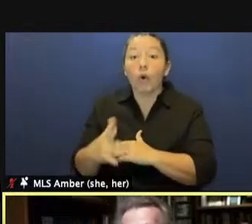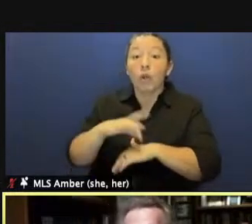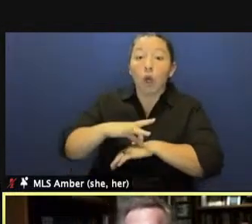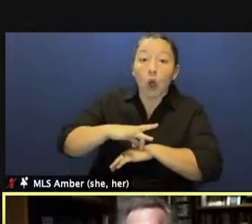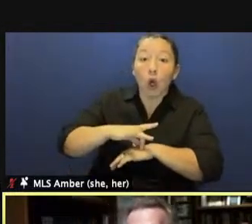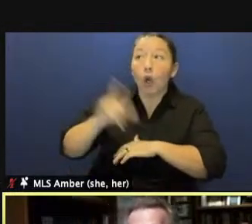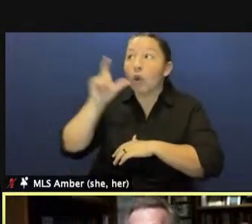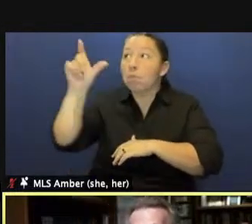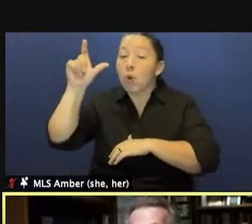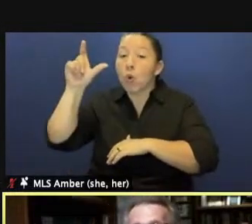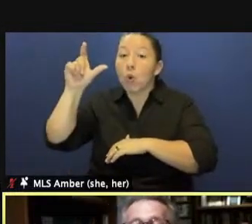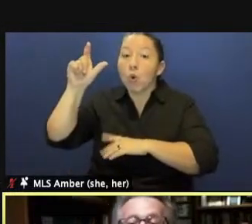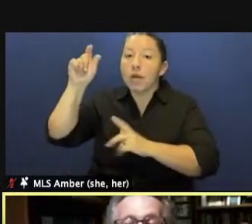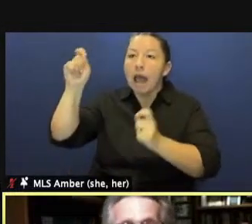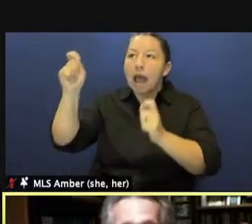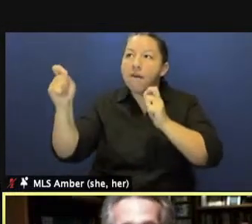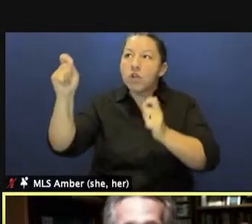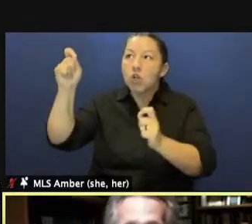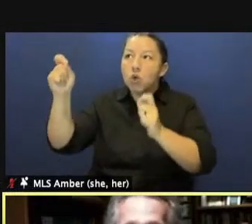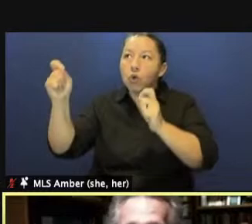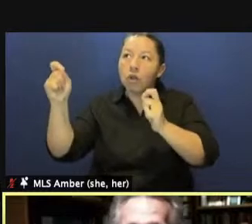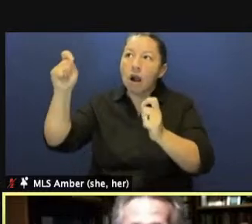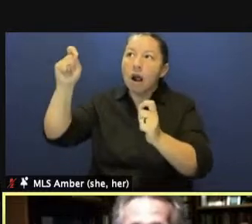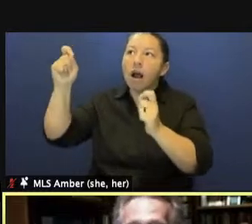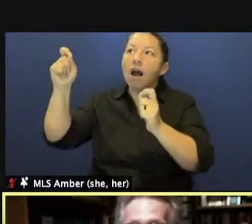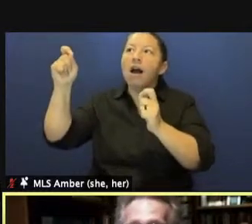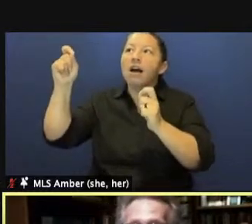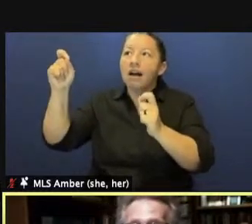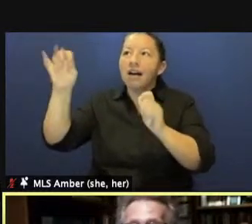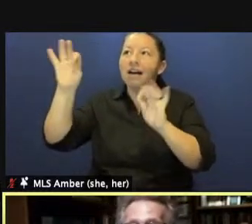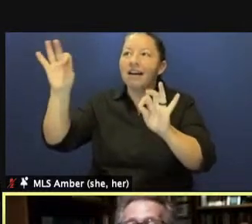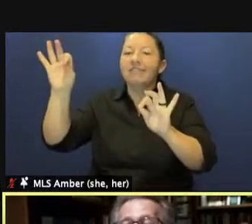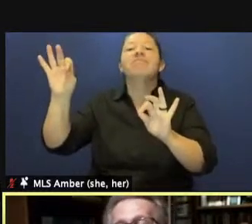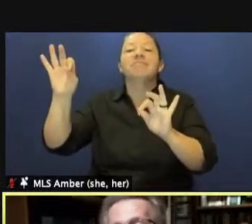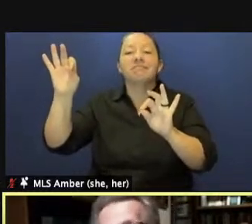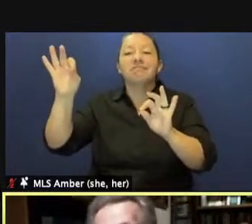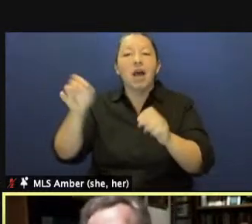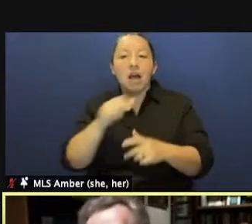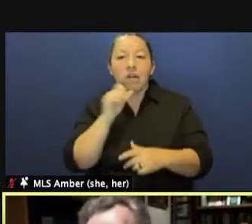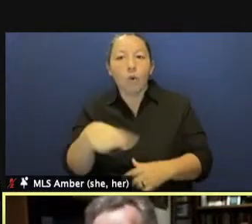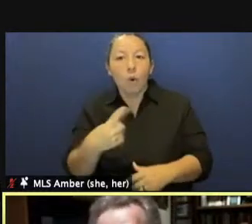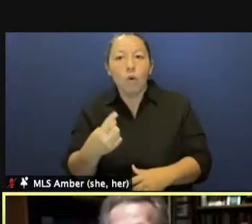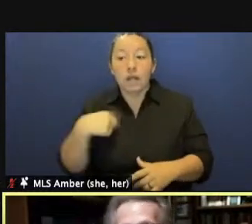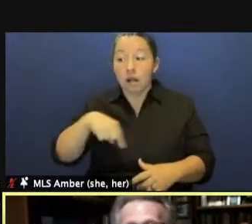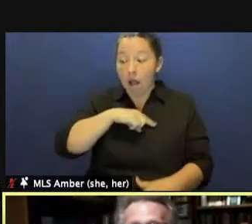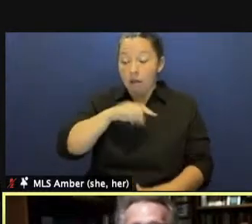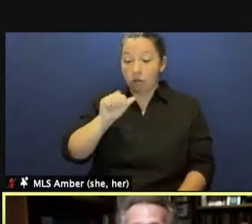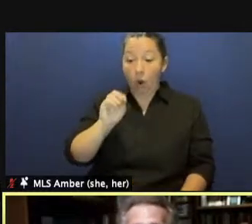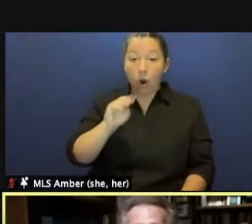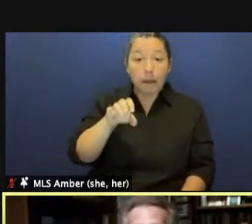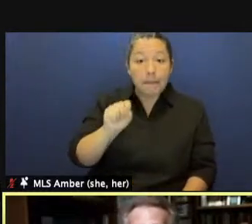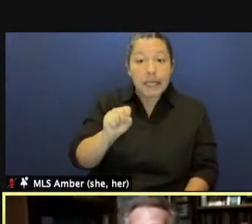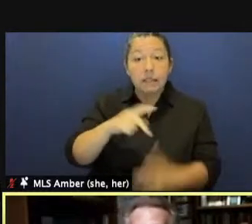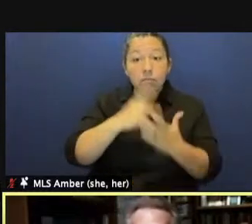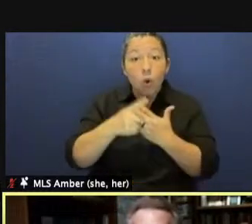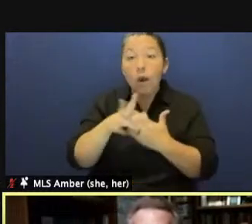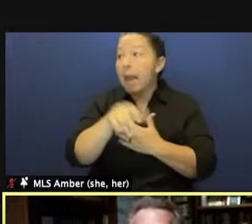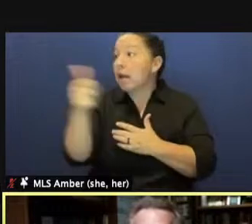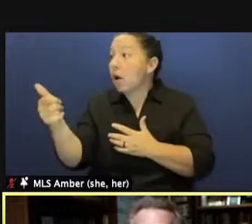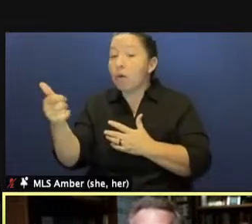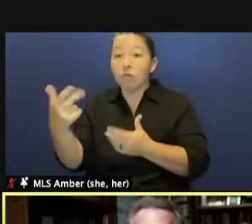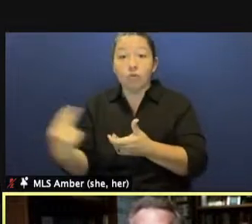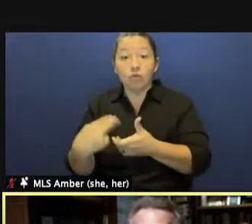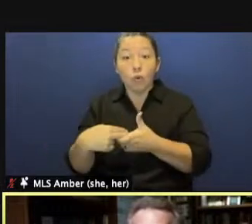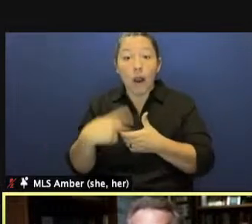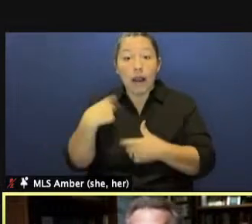Earth-Moon evolution, let alone as we, with the Artemis program and others joining us to go to the moon